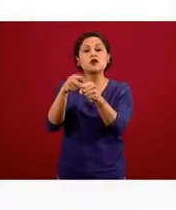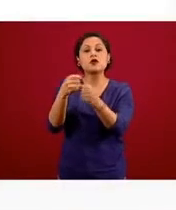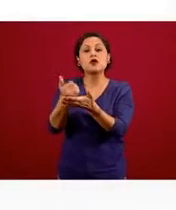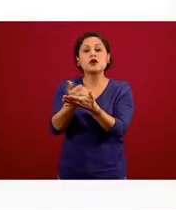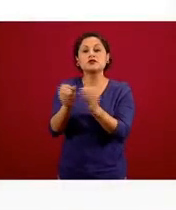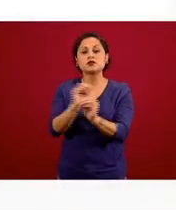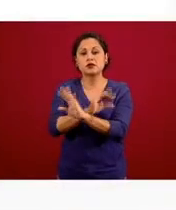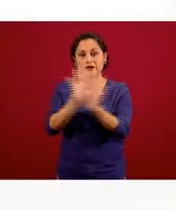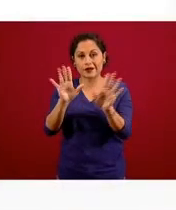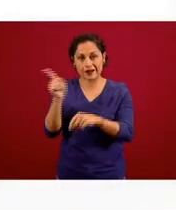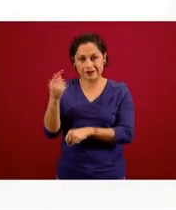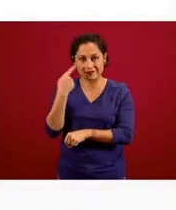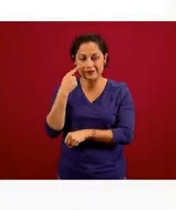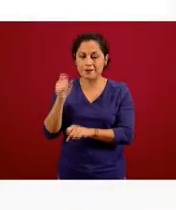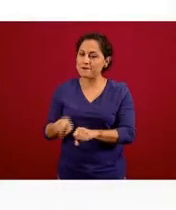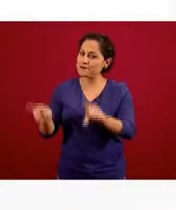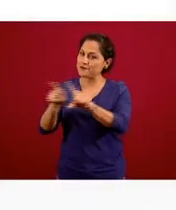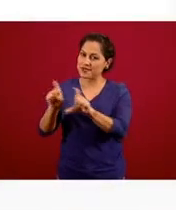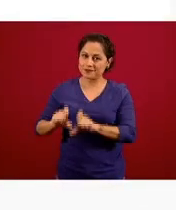the recovered cases,